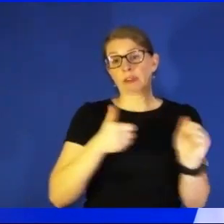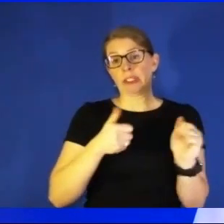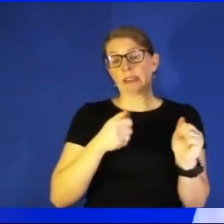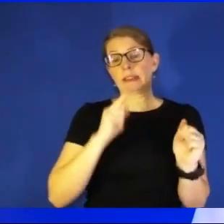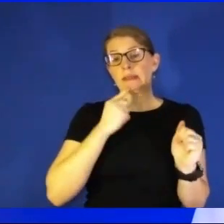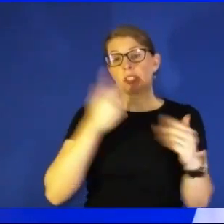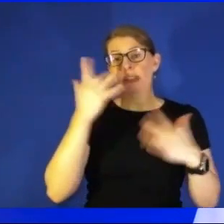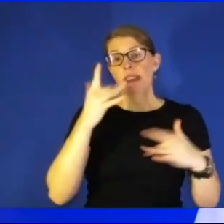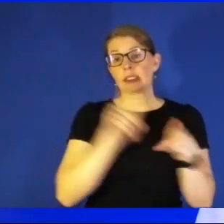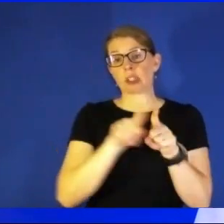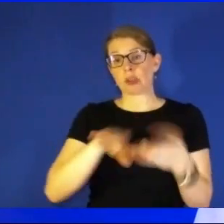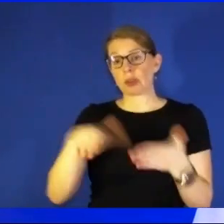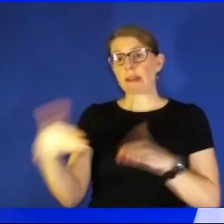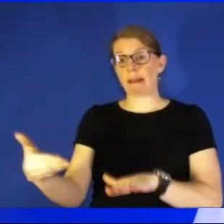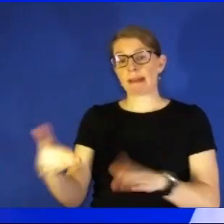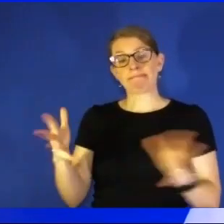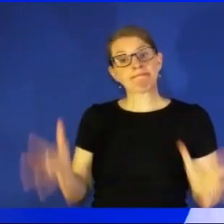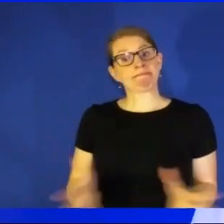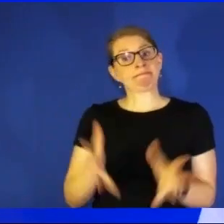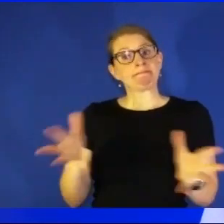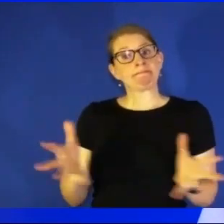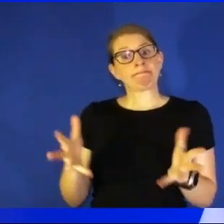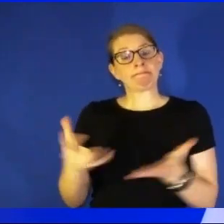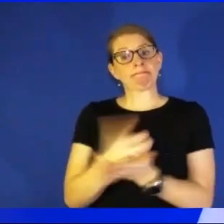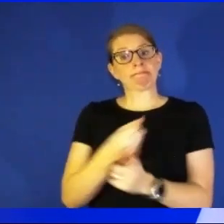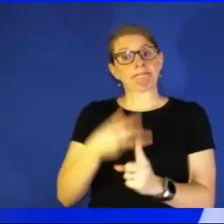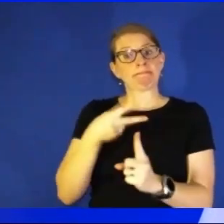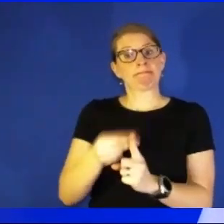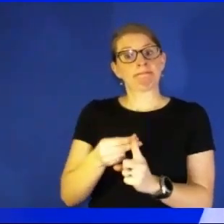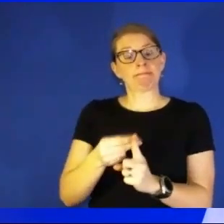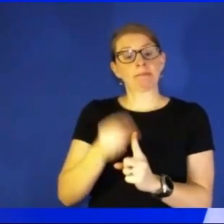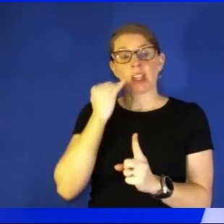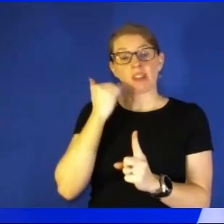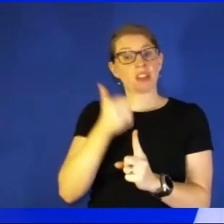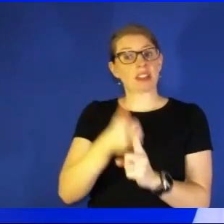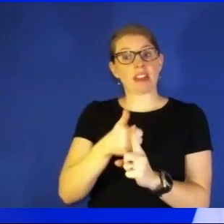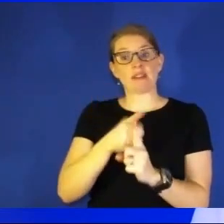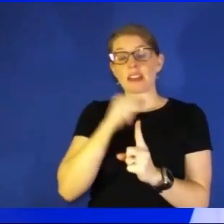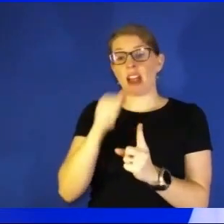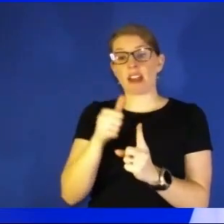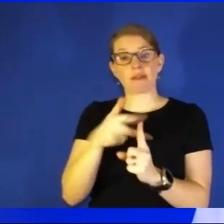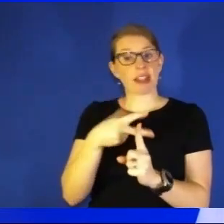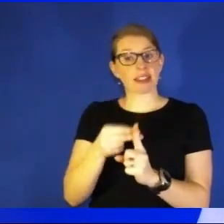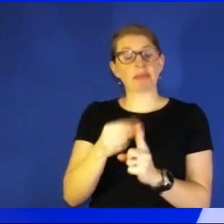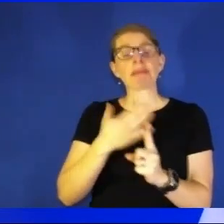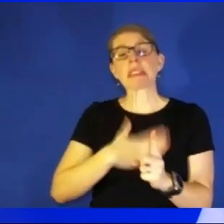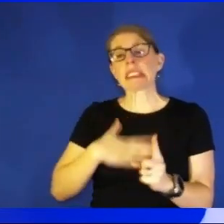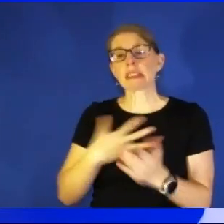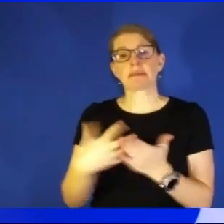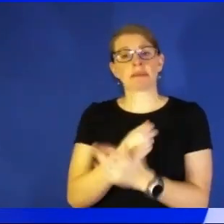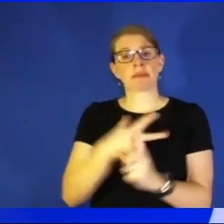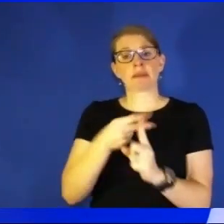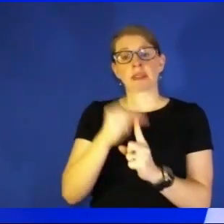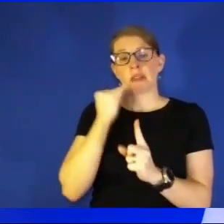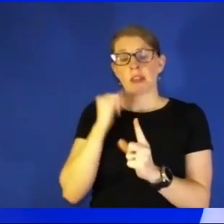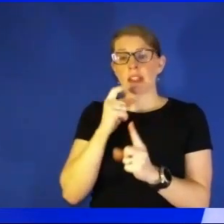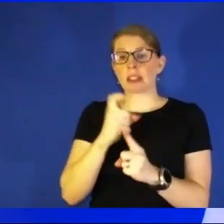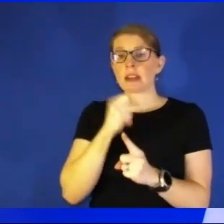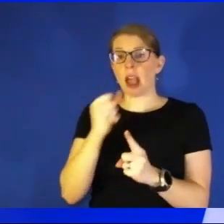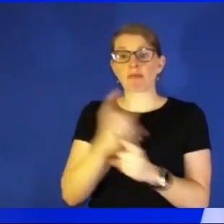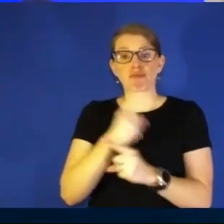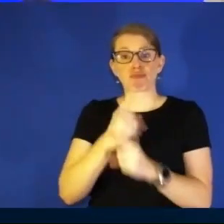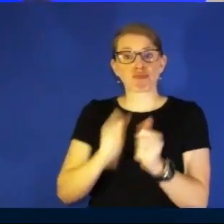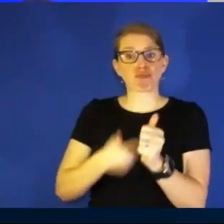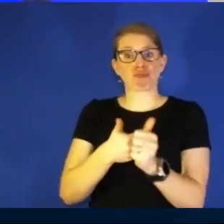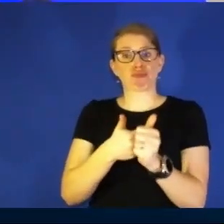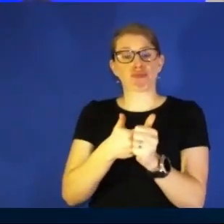still encourage, just as we heard, if you're not vaccinated, please go get vaccinated. If you're not up to date, please go get up to date with your booster. That's